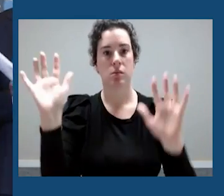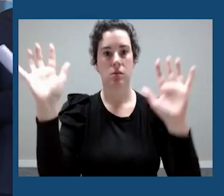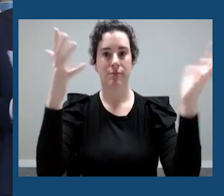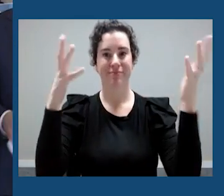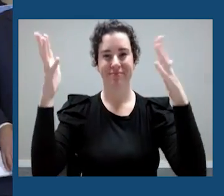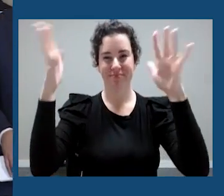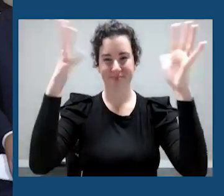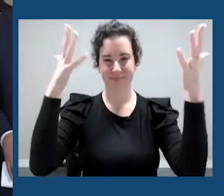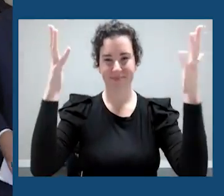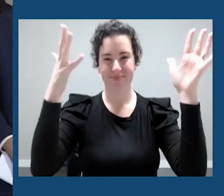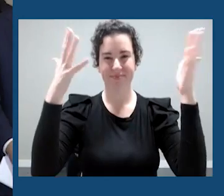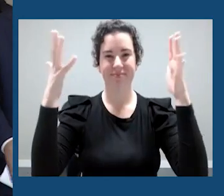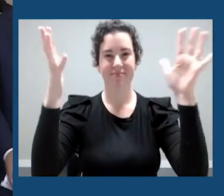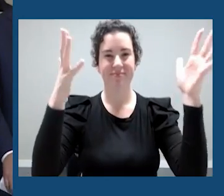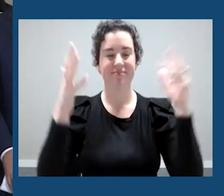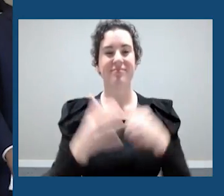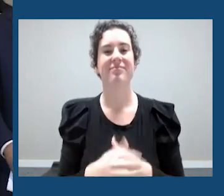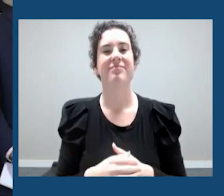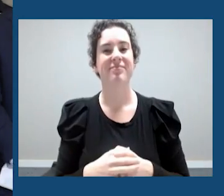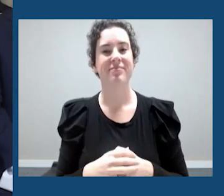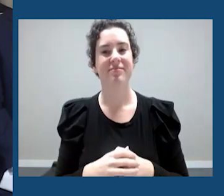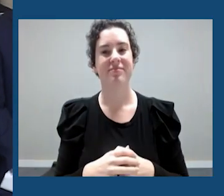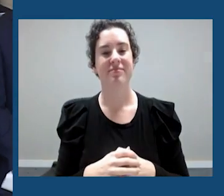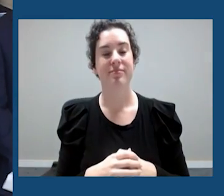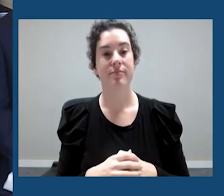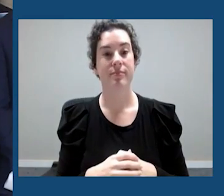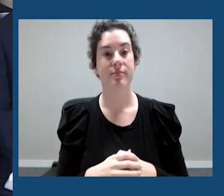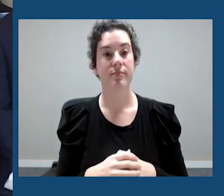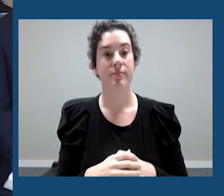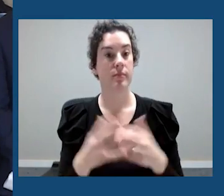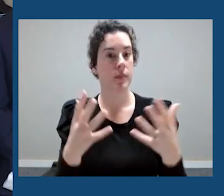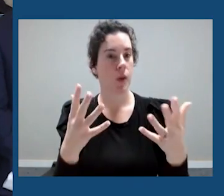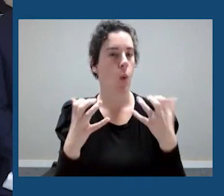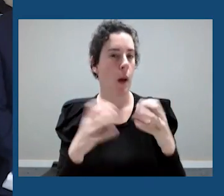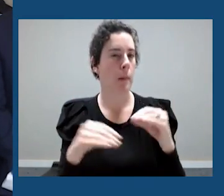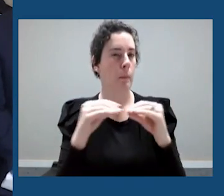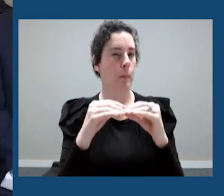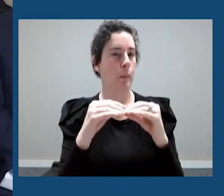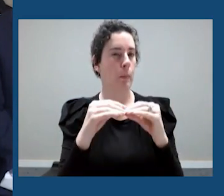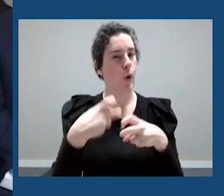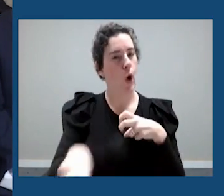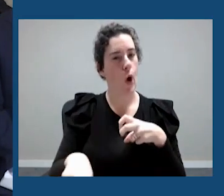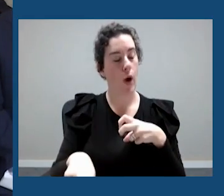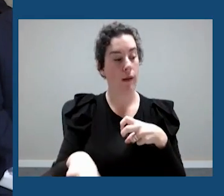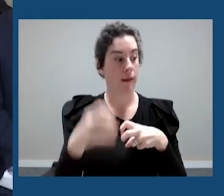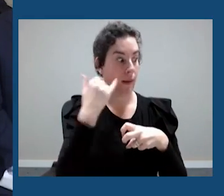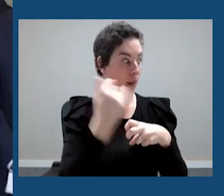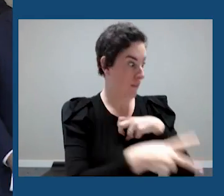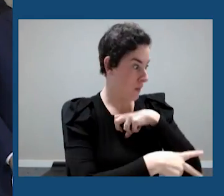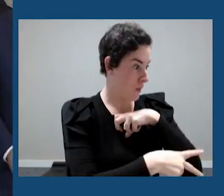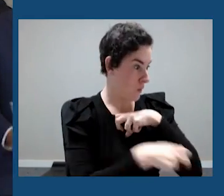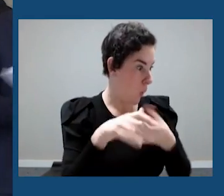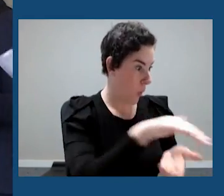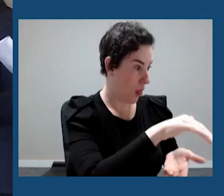And we also want to make it harder to sell these stolen goods online. Yes.